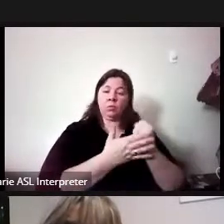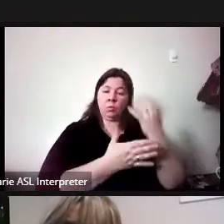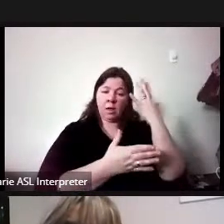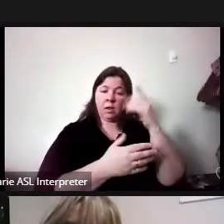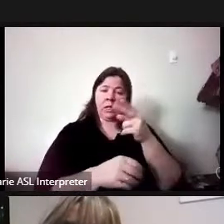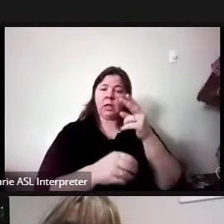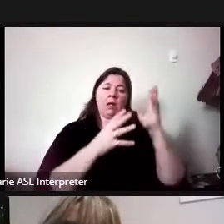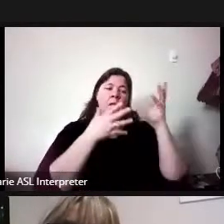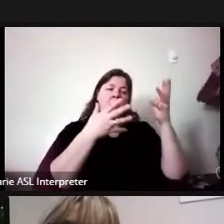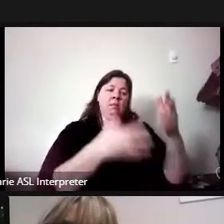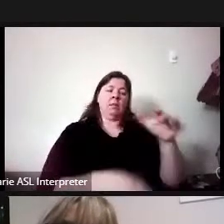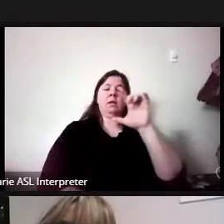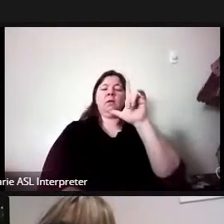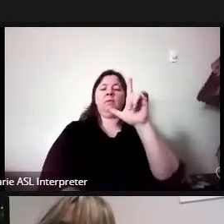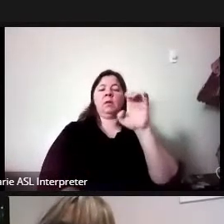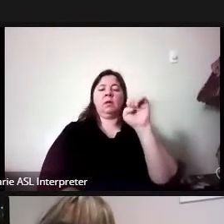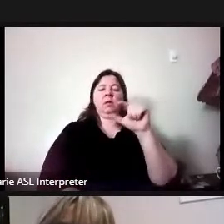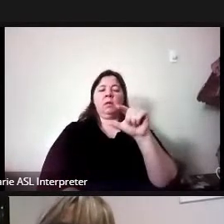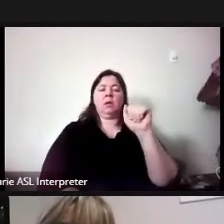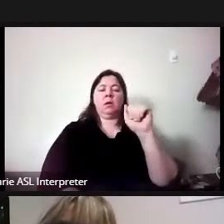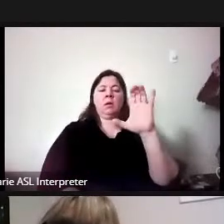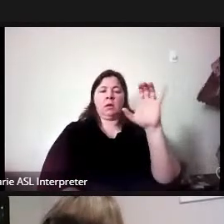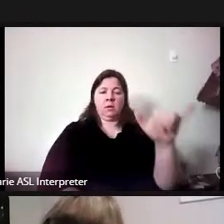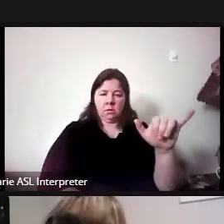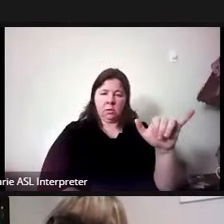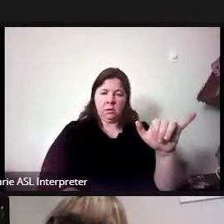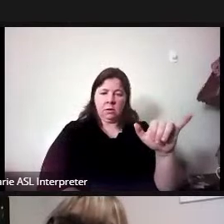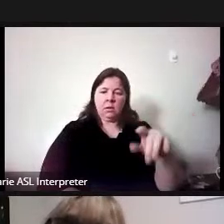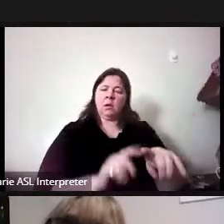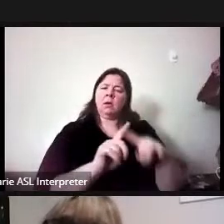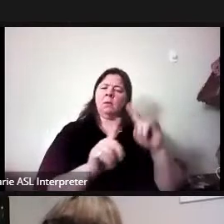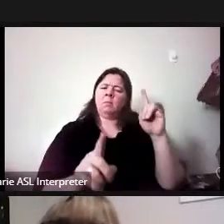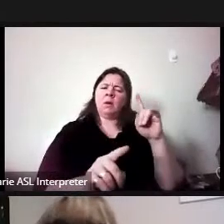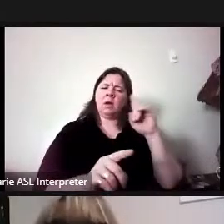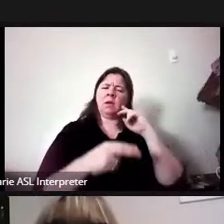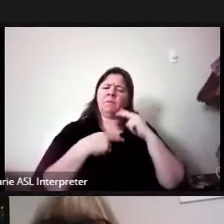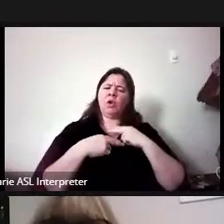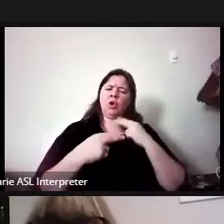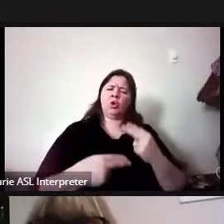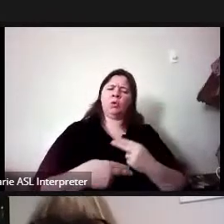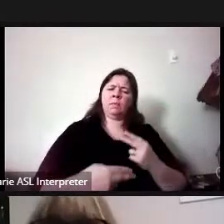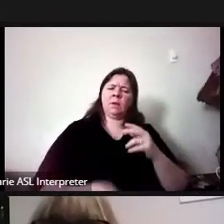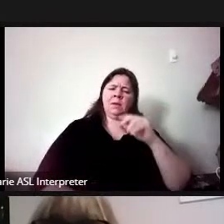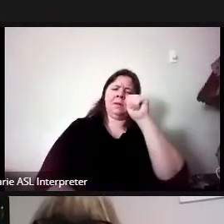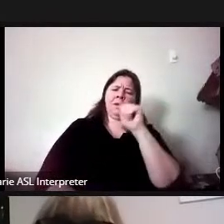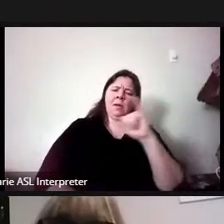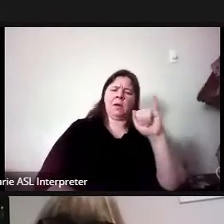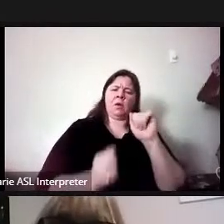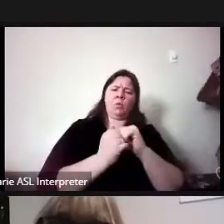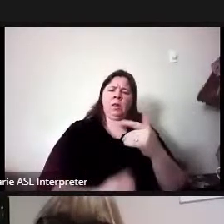a legacy for generations to come. But as far as the humanity goes, the AI with heart,